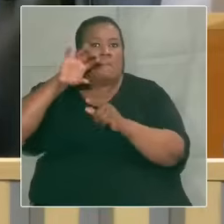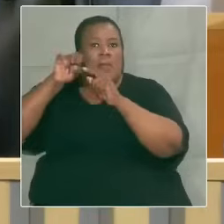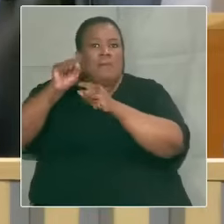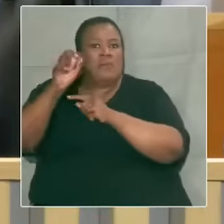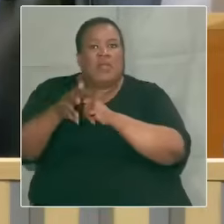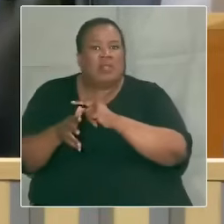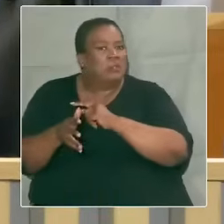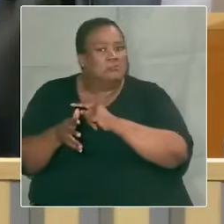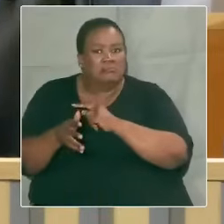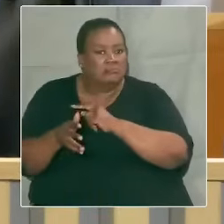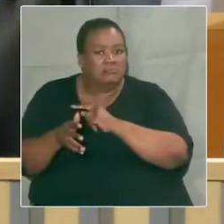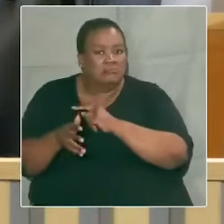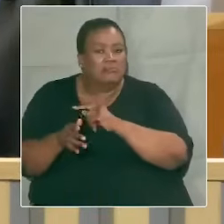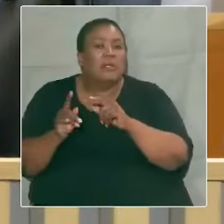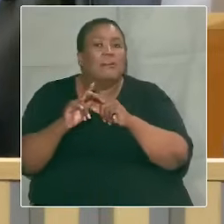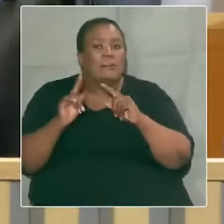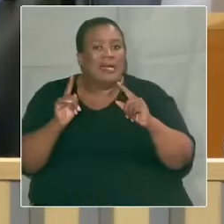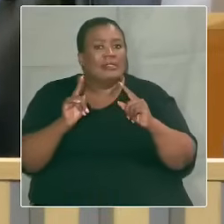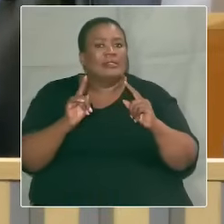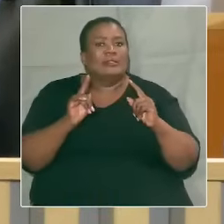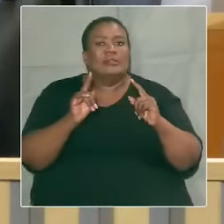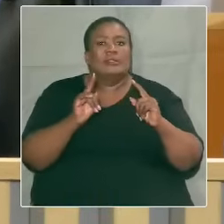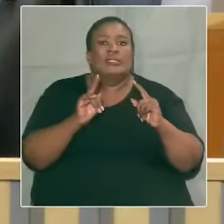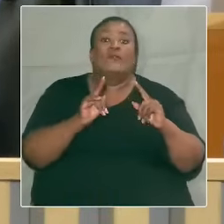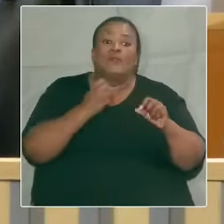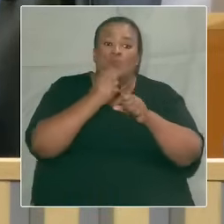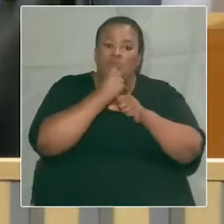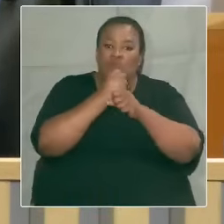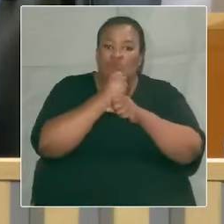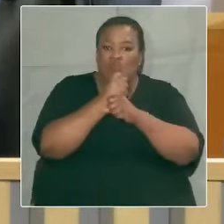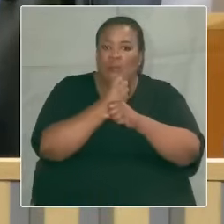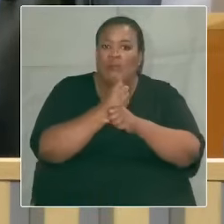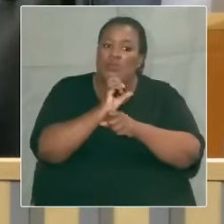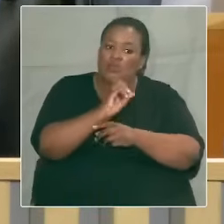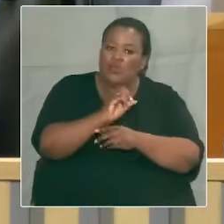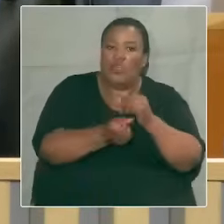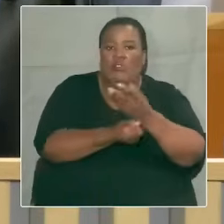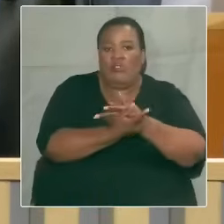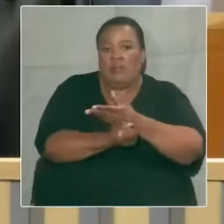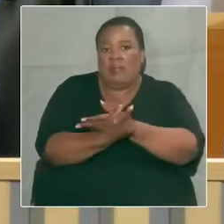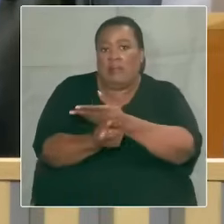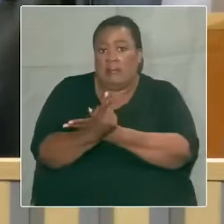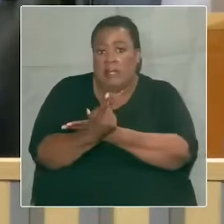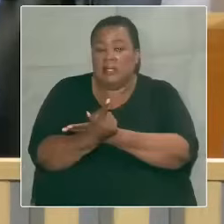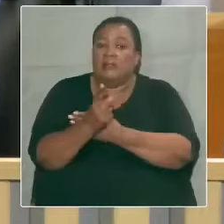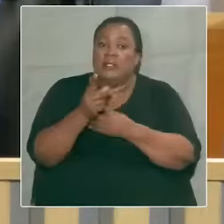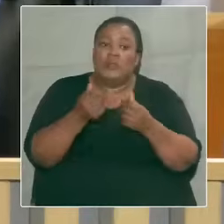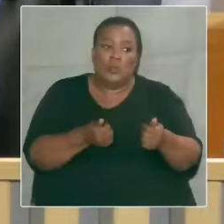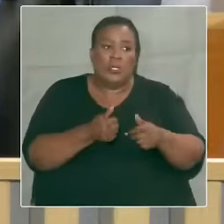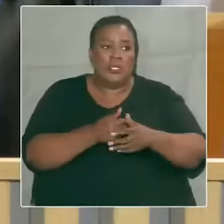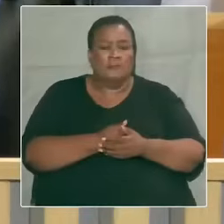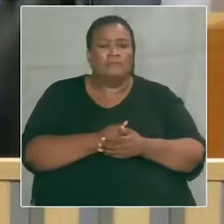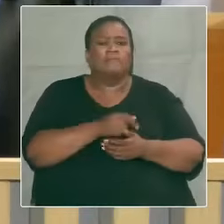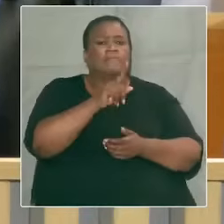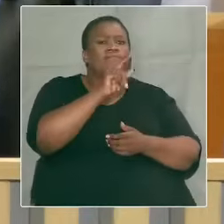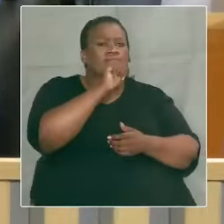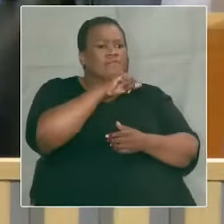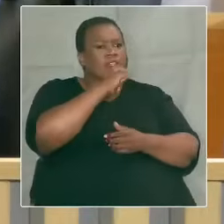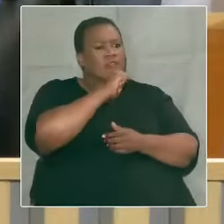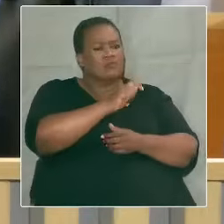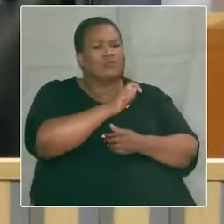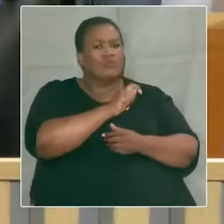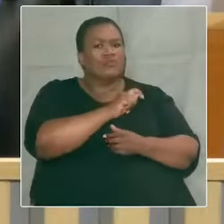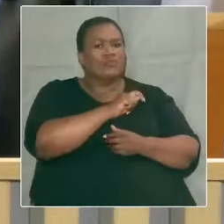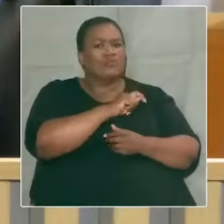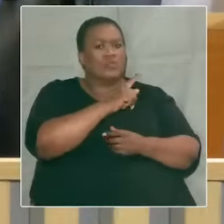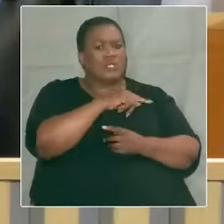there's movement, correct, does make a difference. That's correct, Commissioner. Especially if we look at the